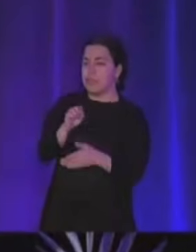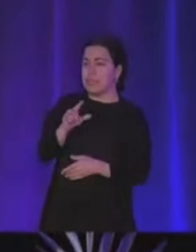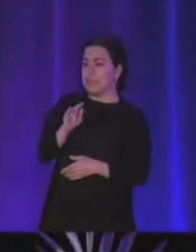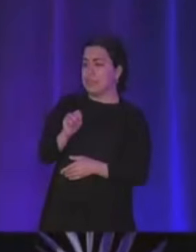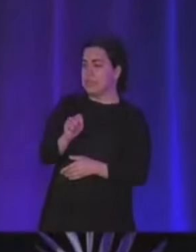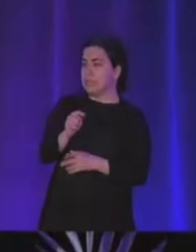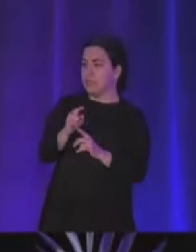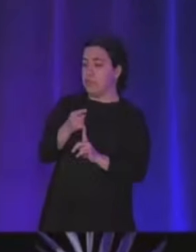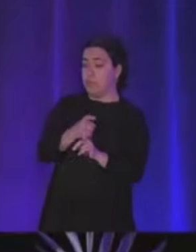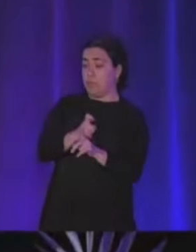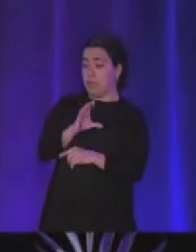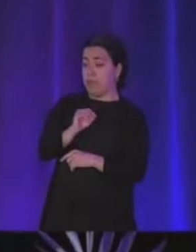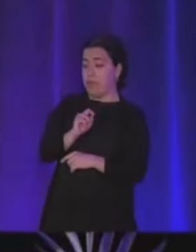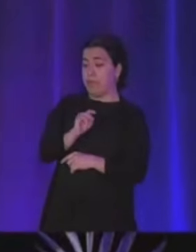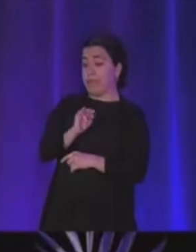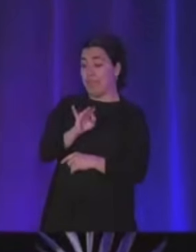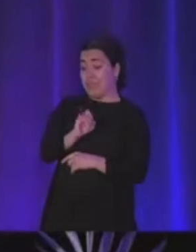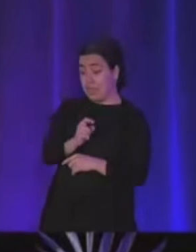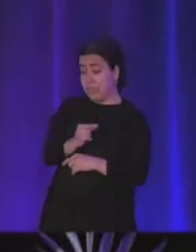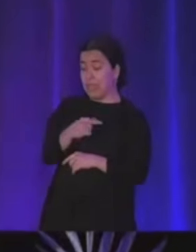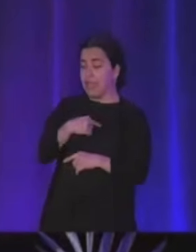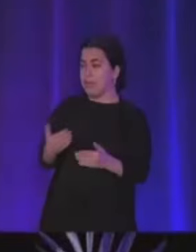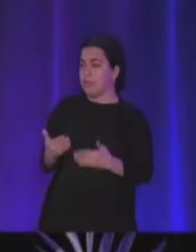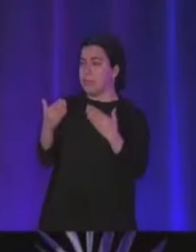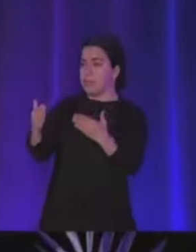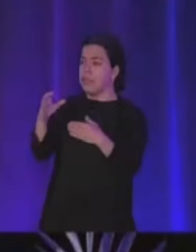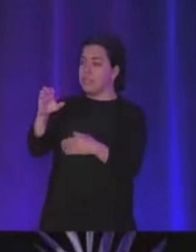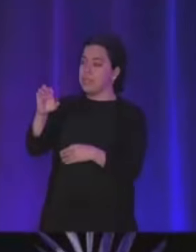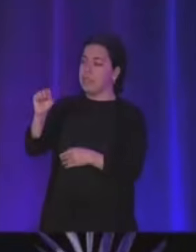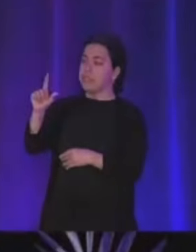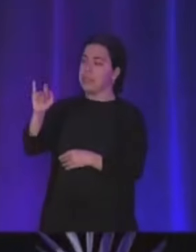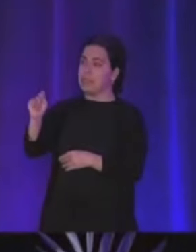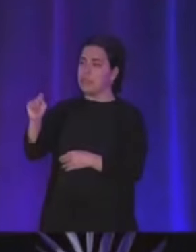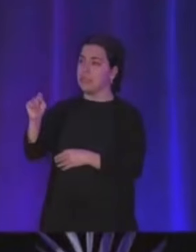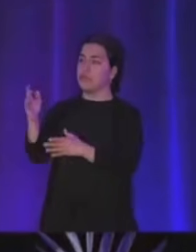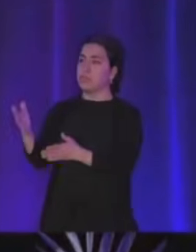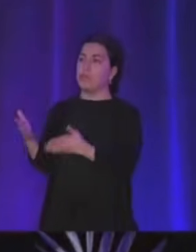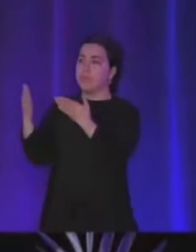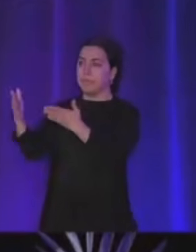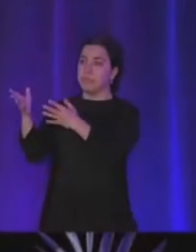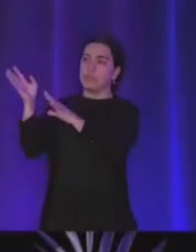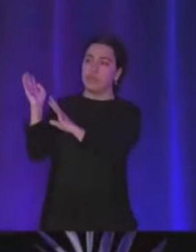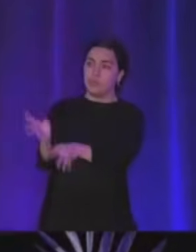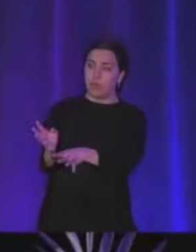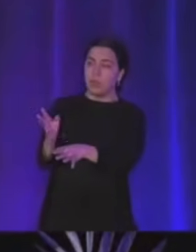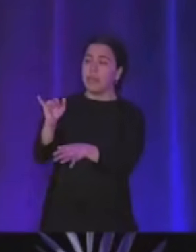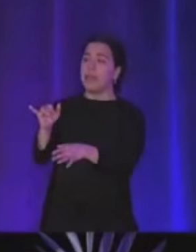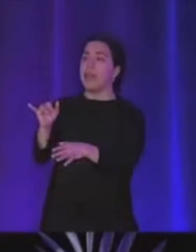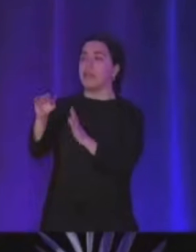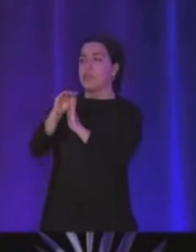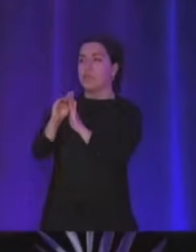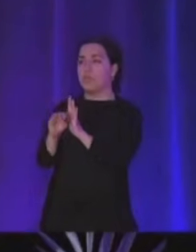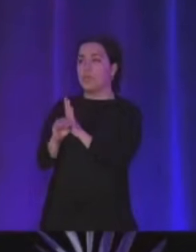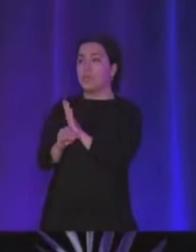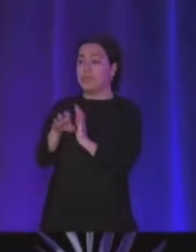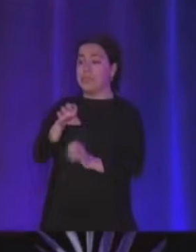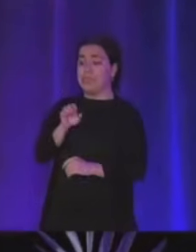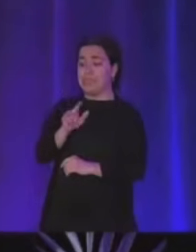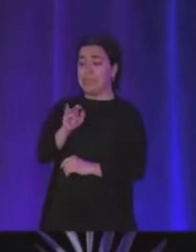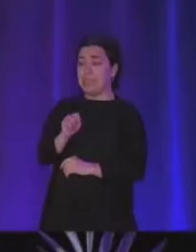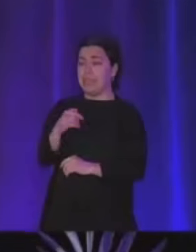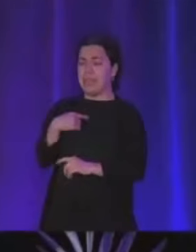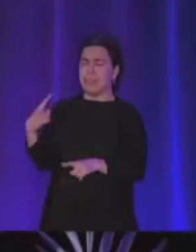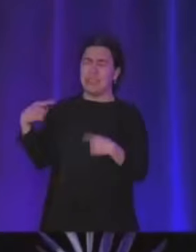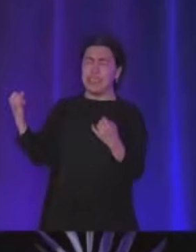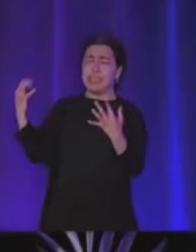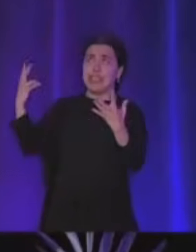is extending ESLint:recommended, which is the list of rules that the ESLint team has, through literally years of